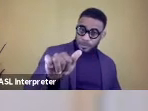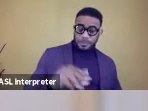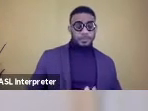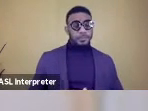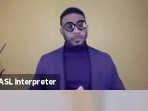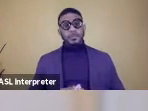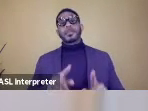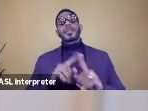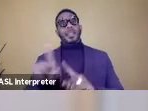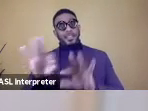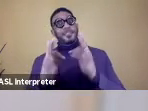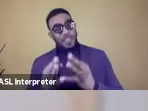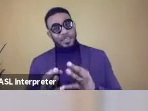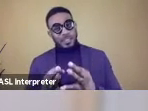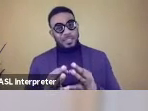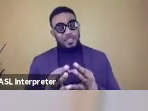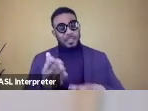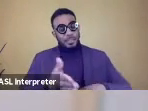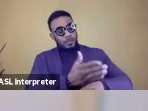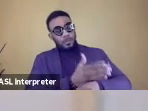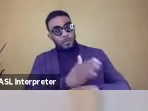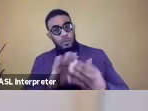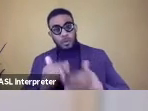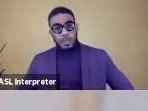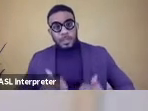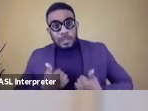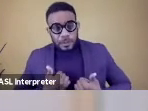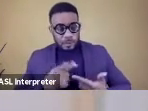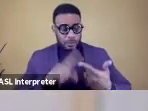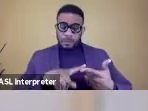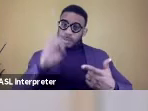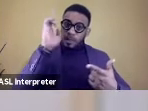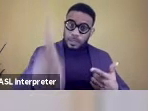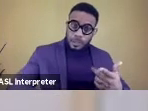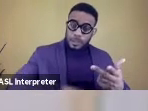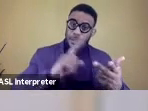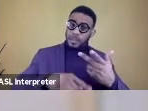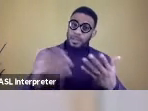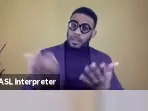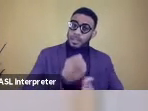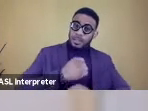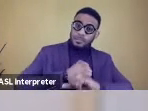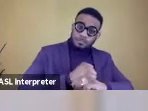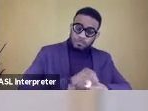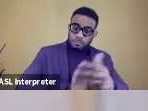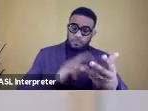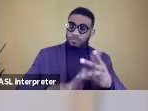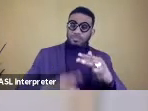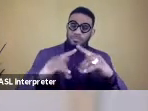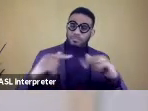disabilities and their families, improving community living, education, income security, and